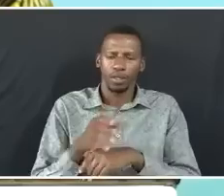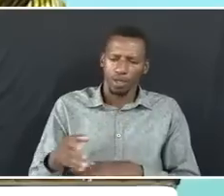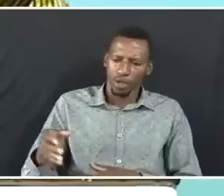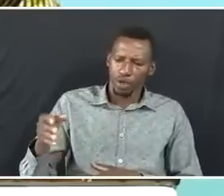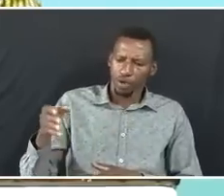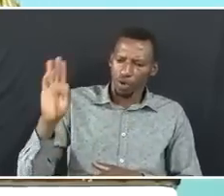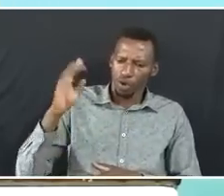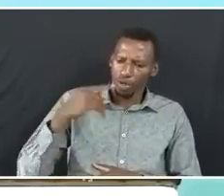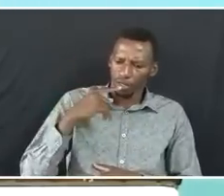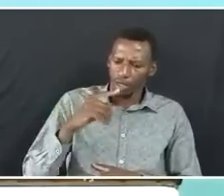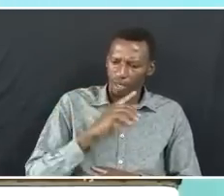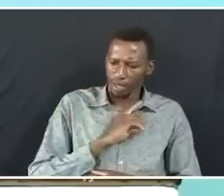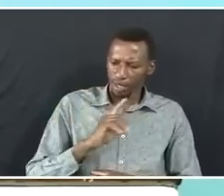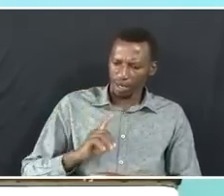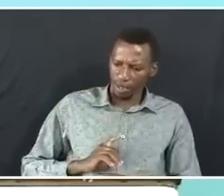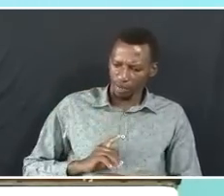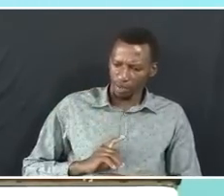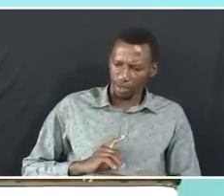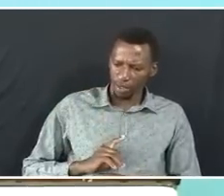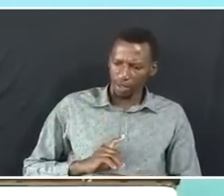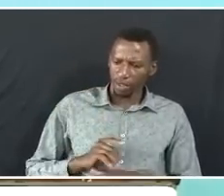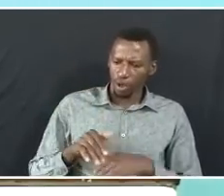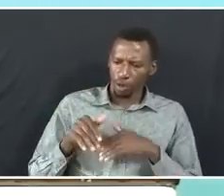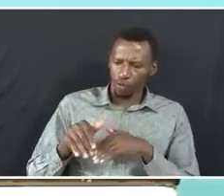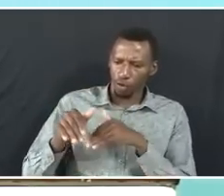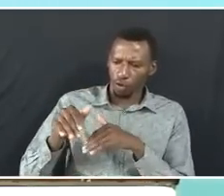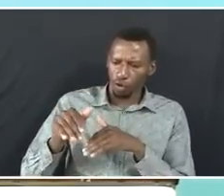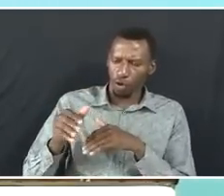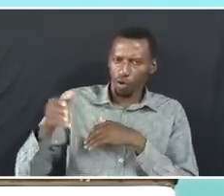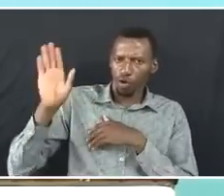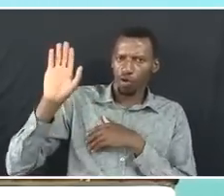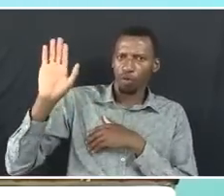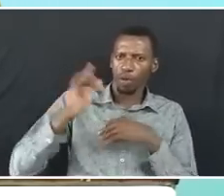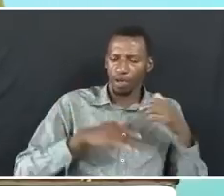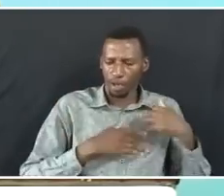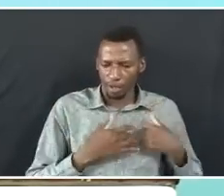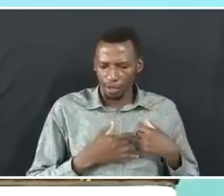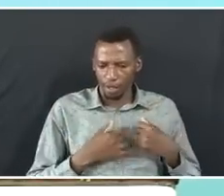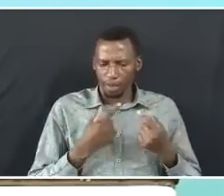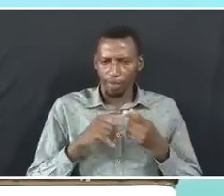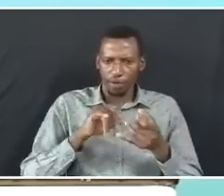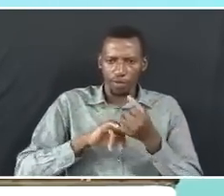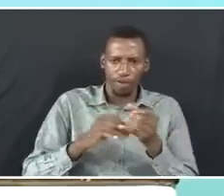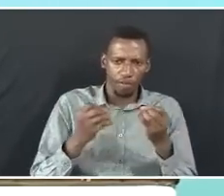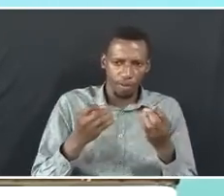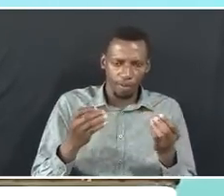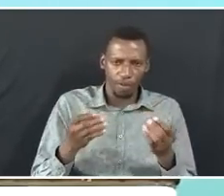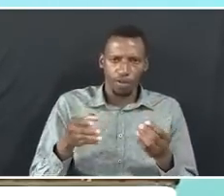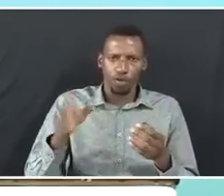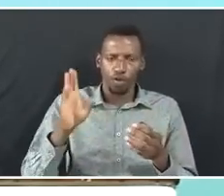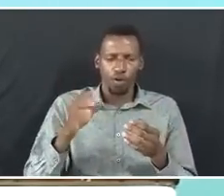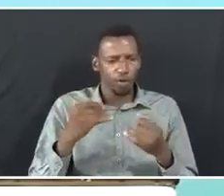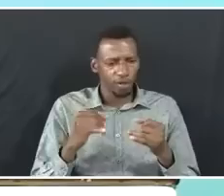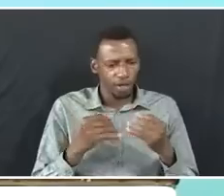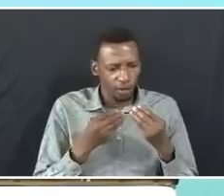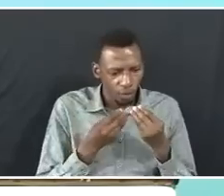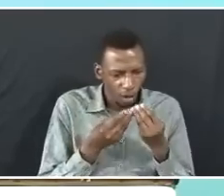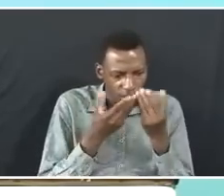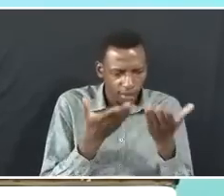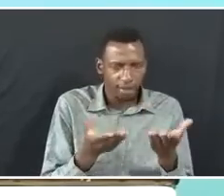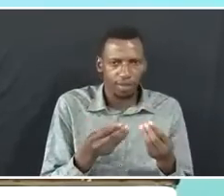after his own heart, and he has too many wives. The Lord seeks to resolve the debate. And Ellen White says, I was